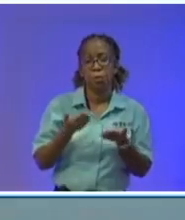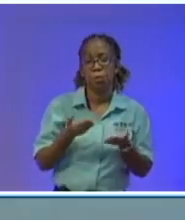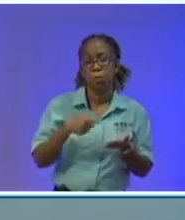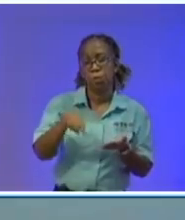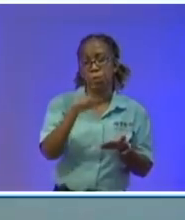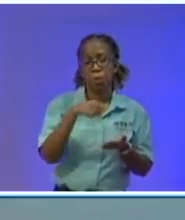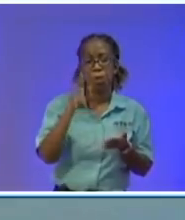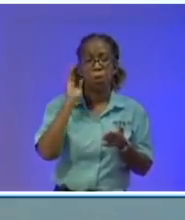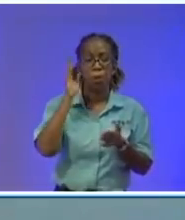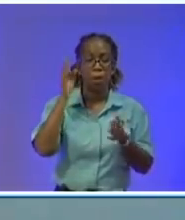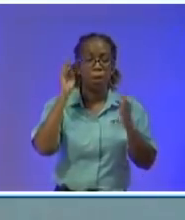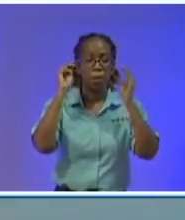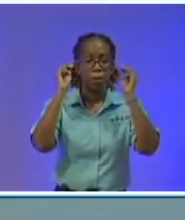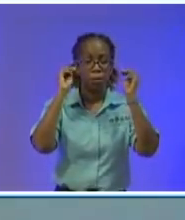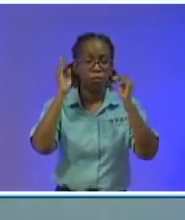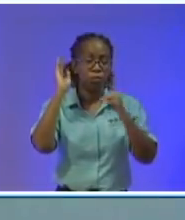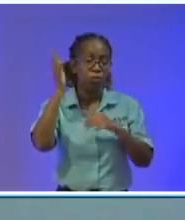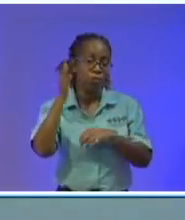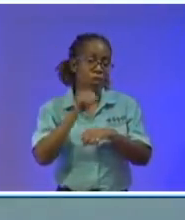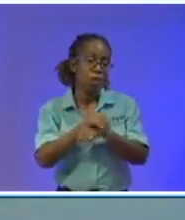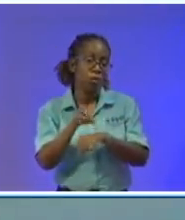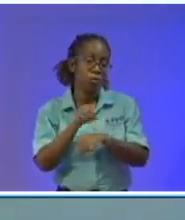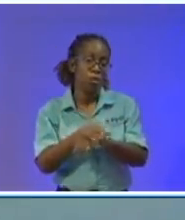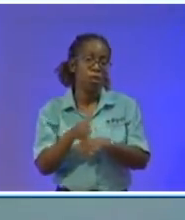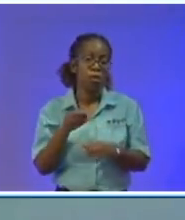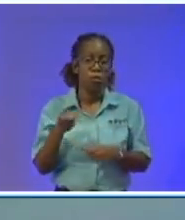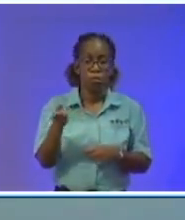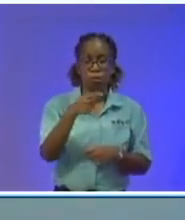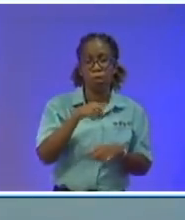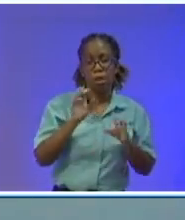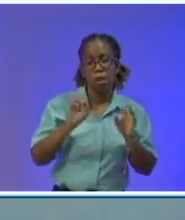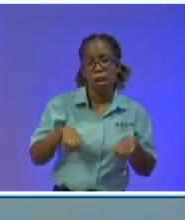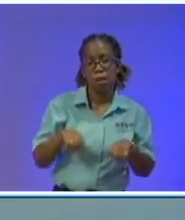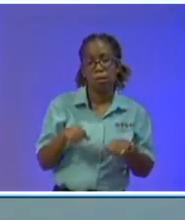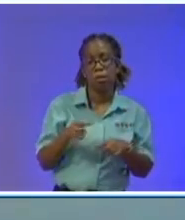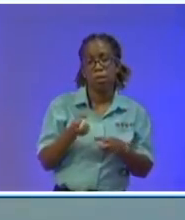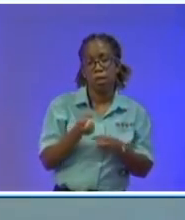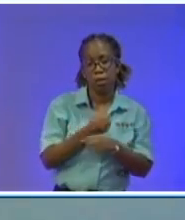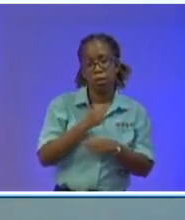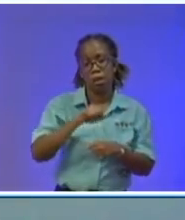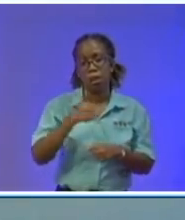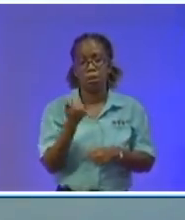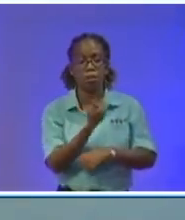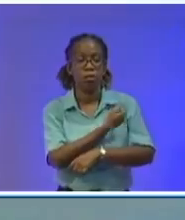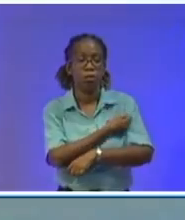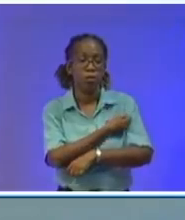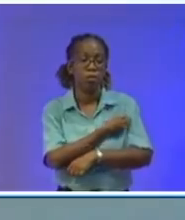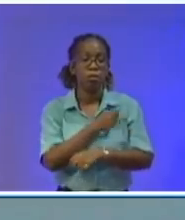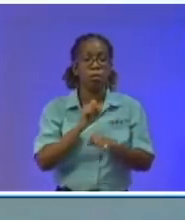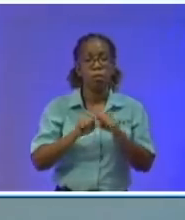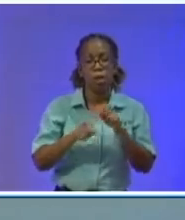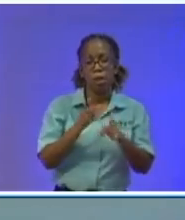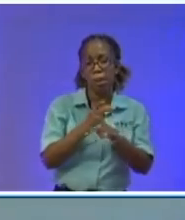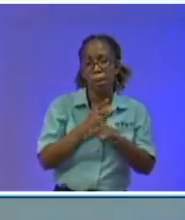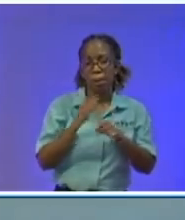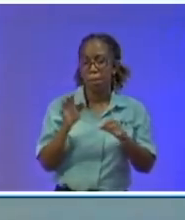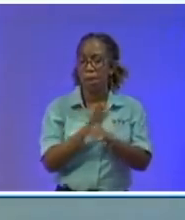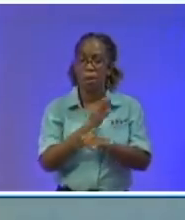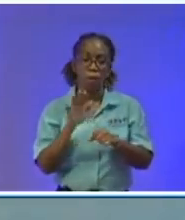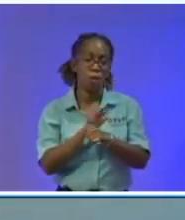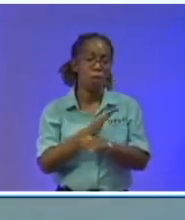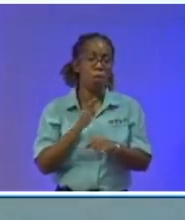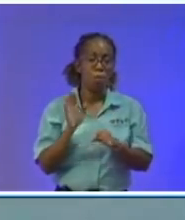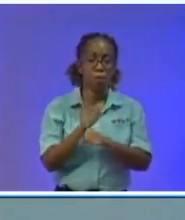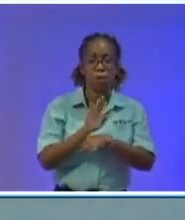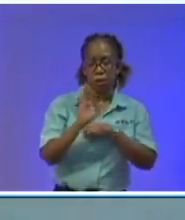the Sinopharm, to get that additional dose so they can maintain their fully vaccinated status? And one more question for you, Doctor. We had a